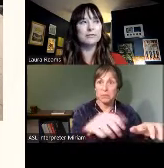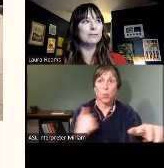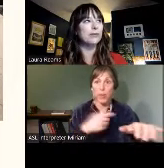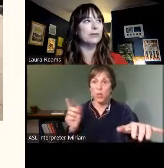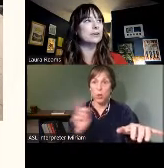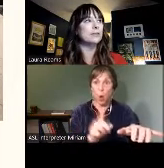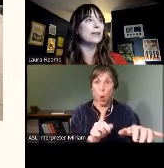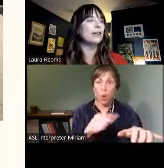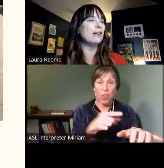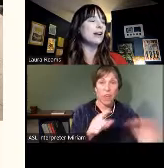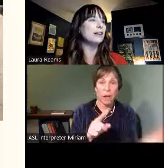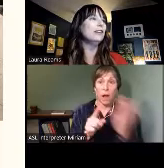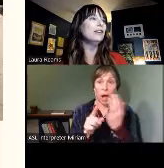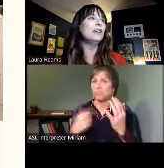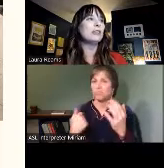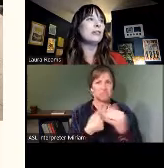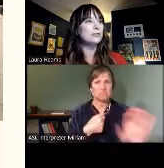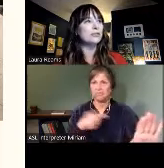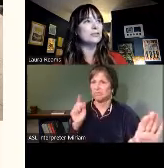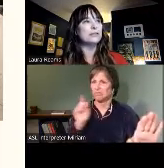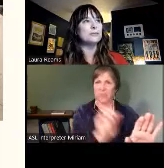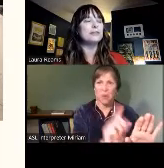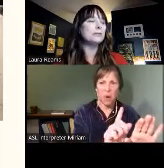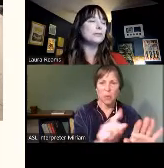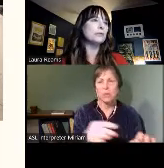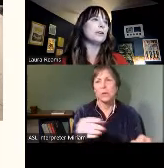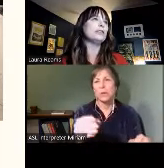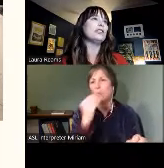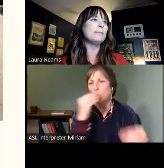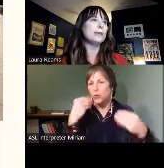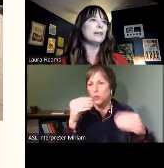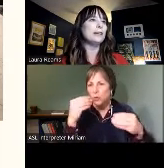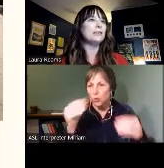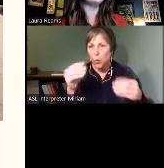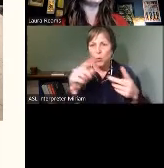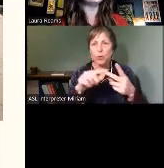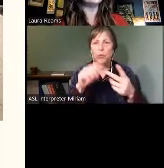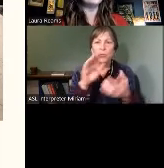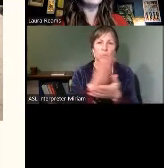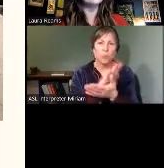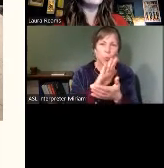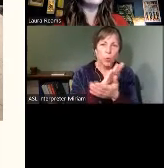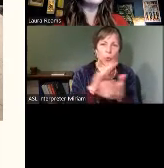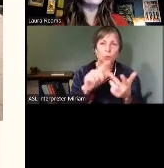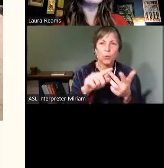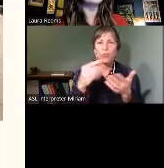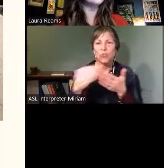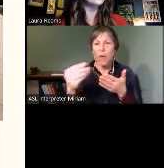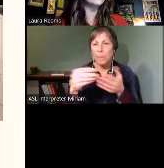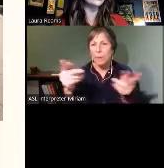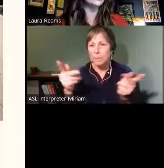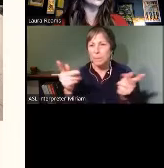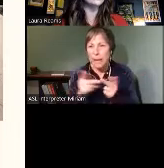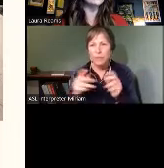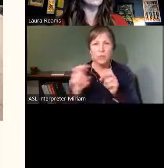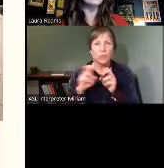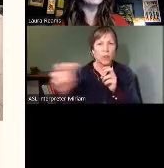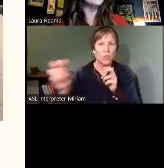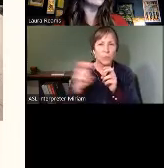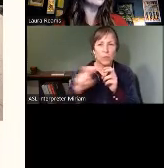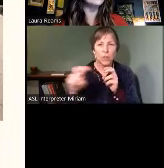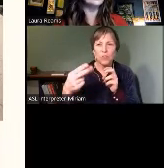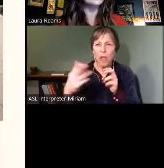convenient for folks so we are at grocery stores we're at schools we're at shopping areas we're at transportation hubs we're at food distributions